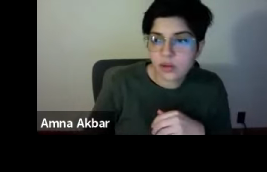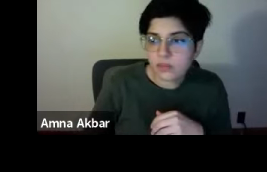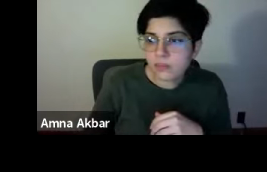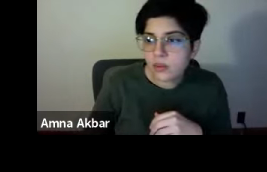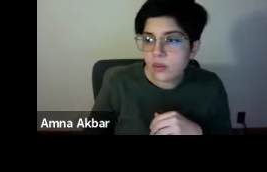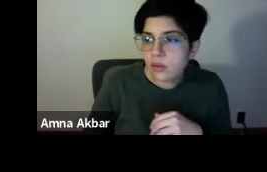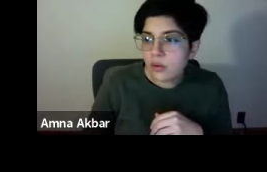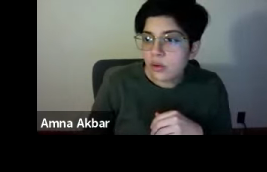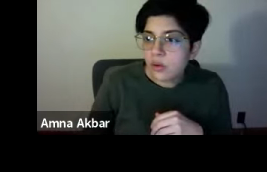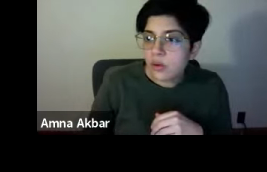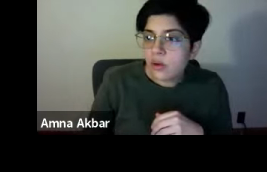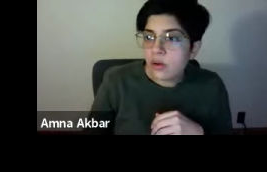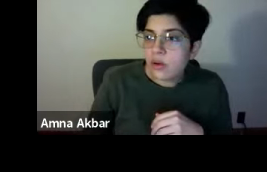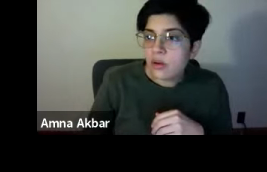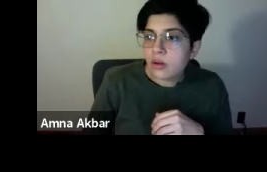and so on.